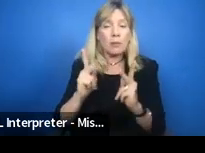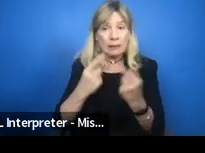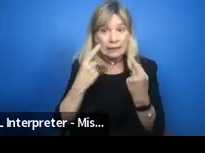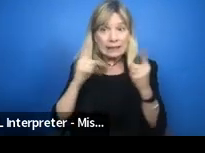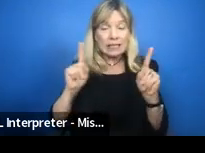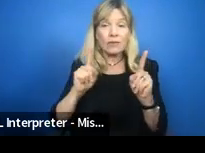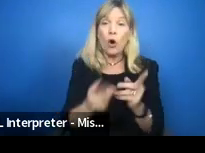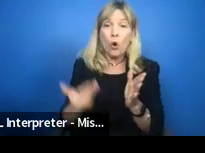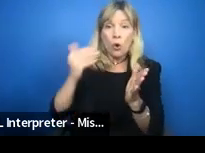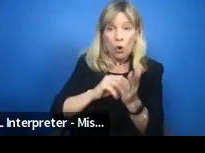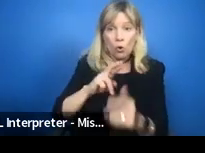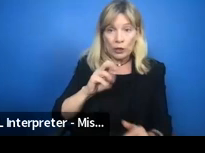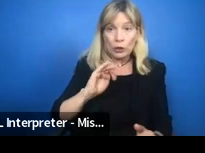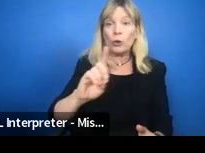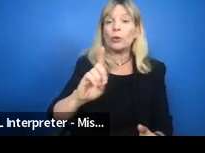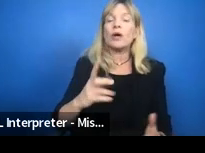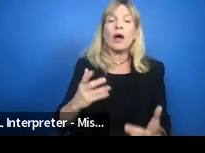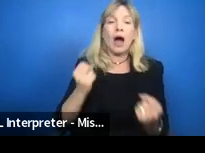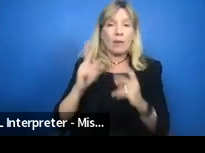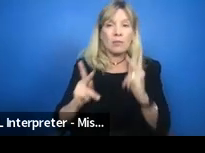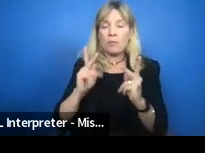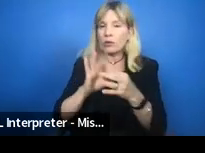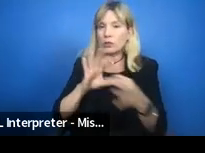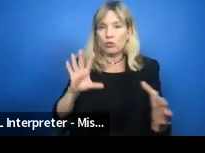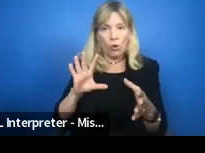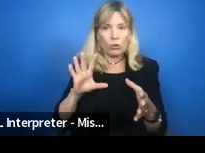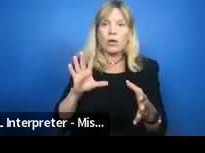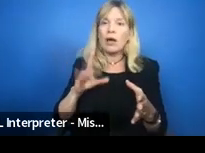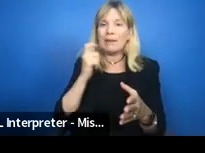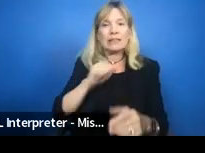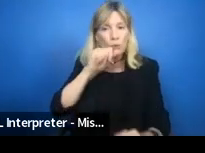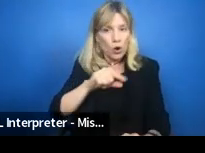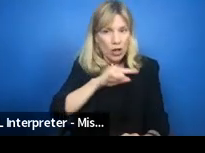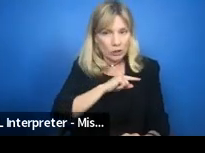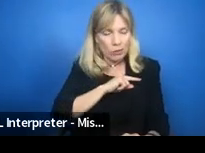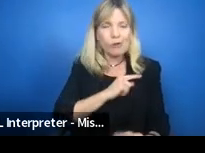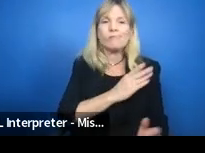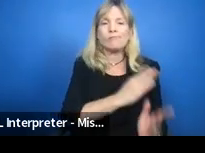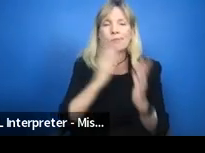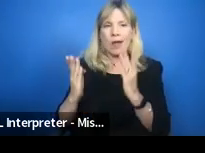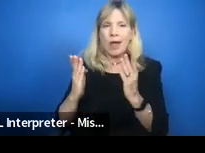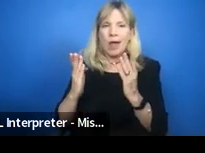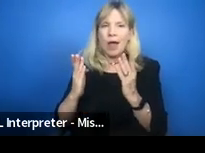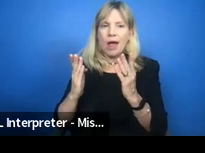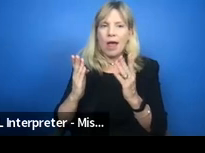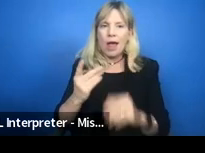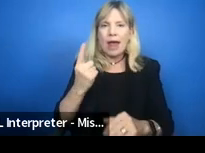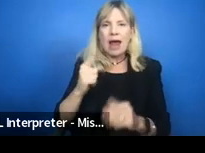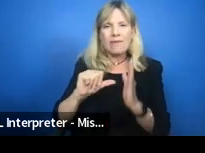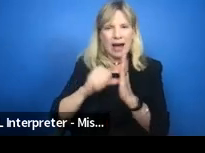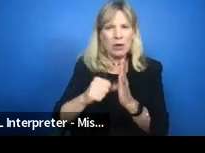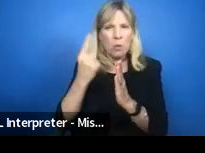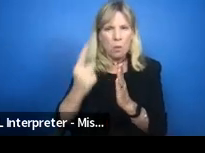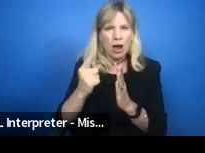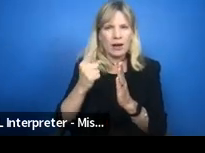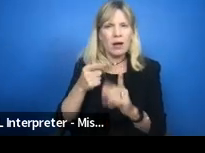successfully renewed, how many people have been disenrolled due to ineligibility. And I've highlighted one key data point